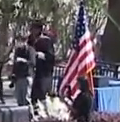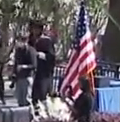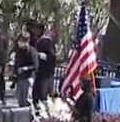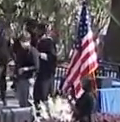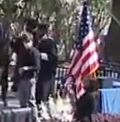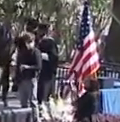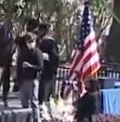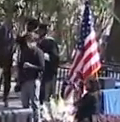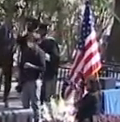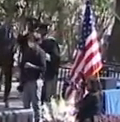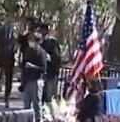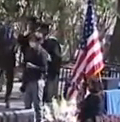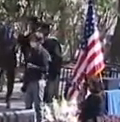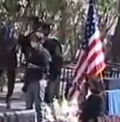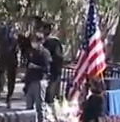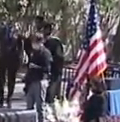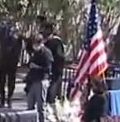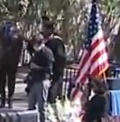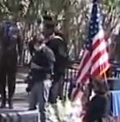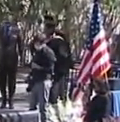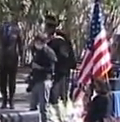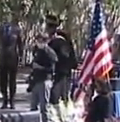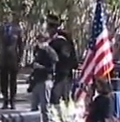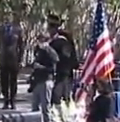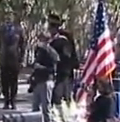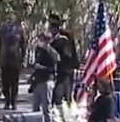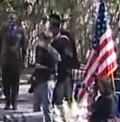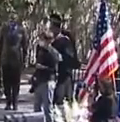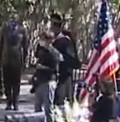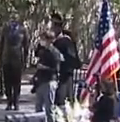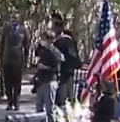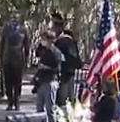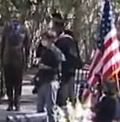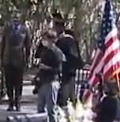We got one more. Right, stay right there. She's got something. Okay.